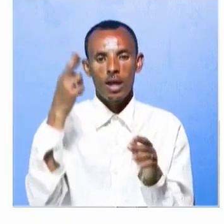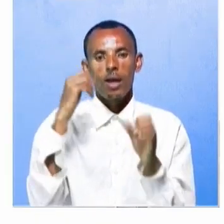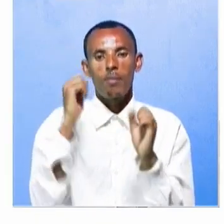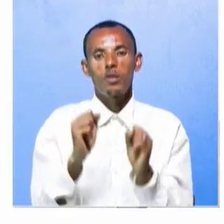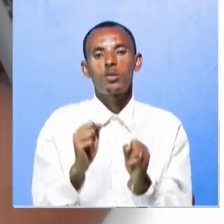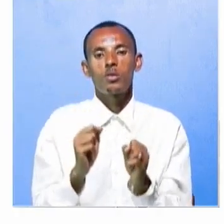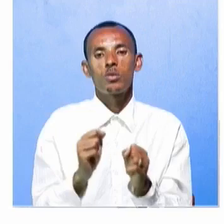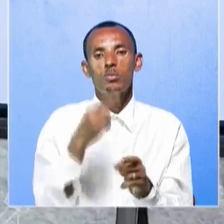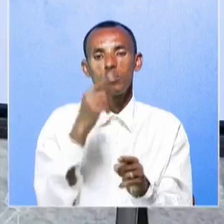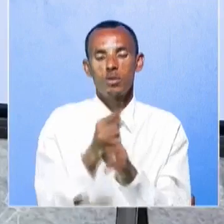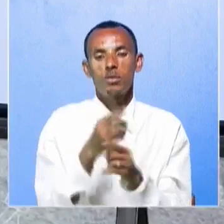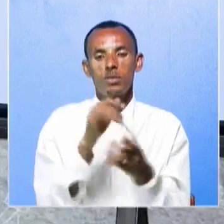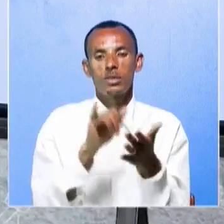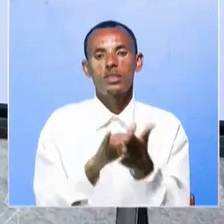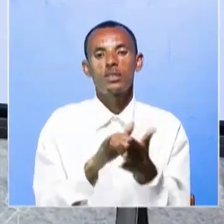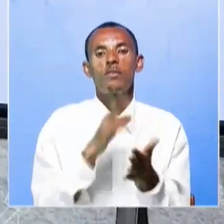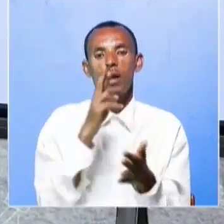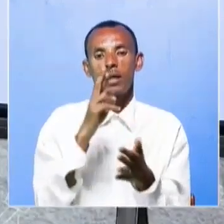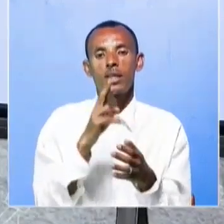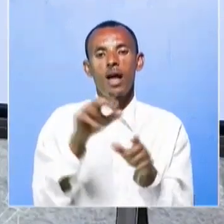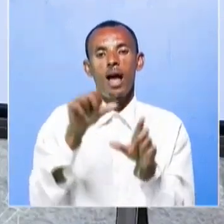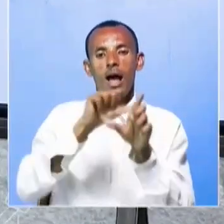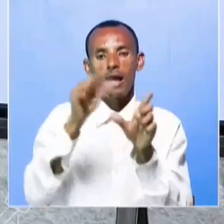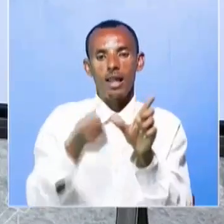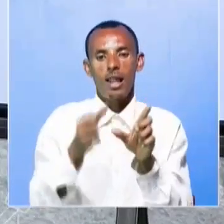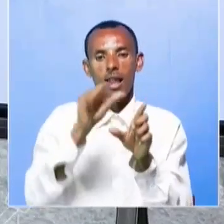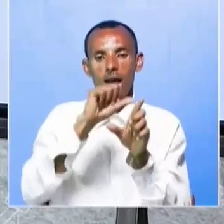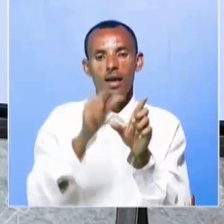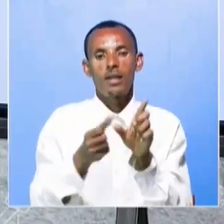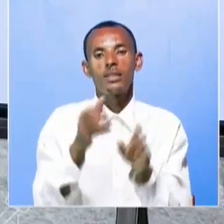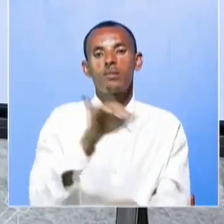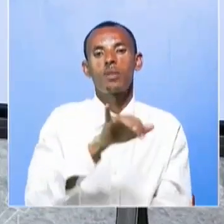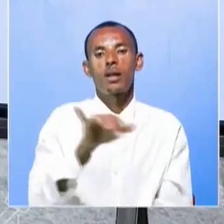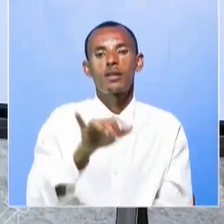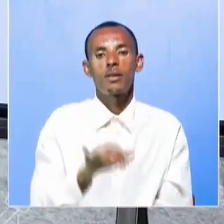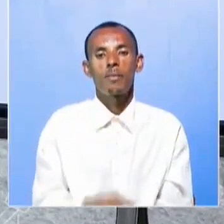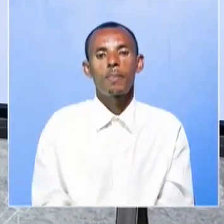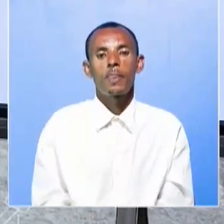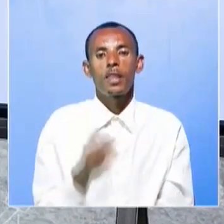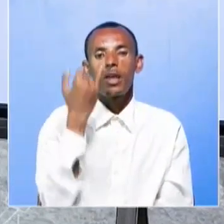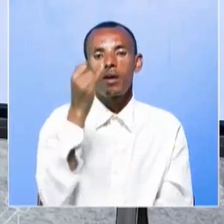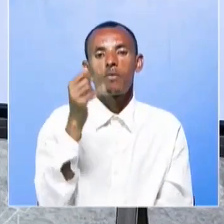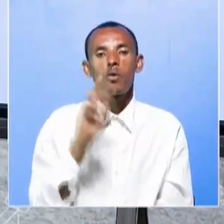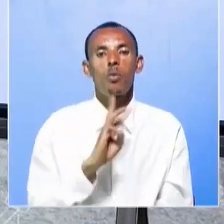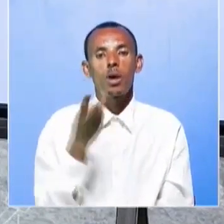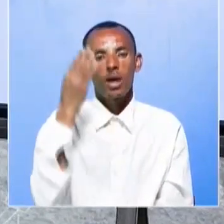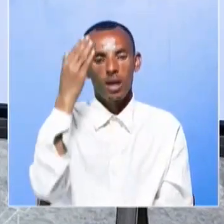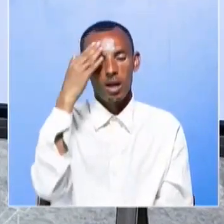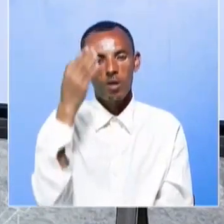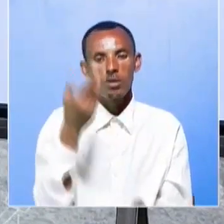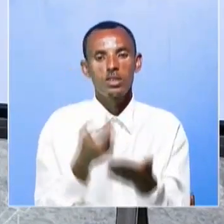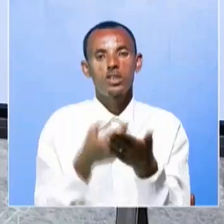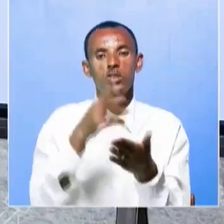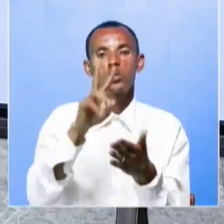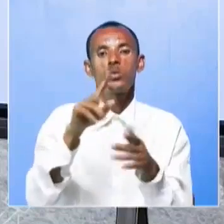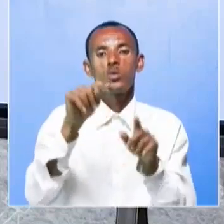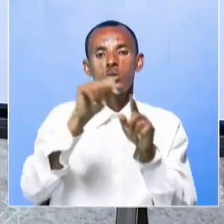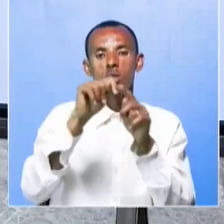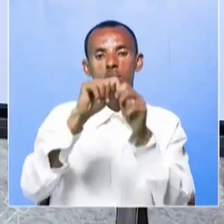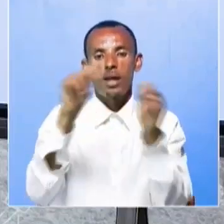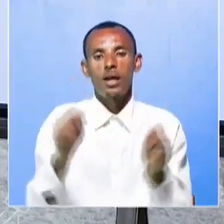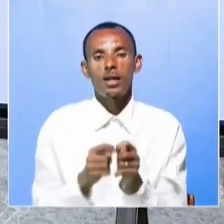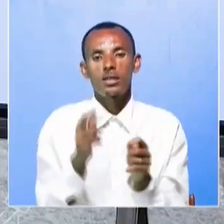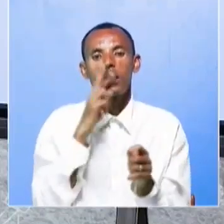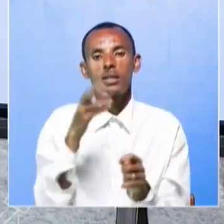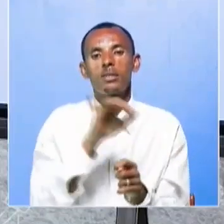fact using angle-angle similarity, right? So if we know these two triangles are similar, we